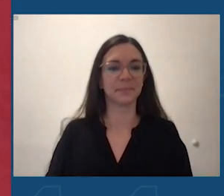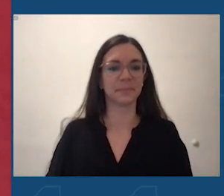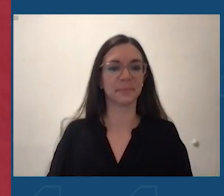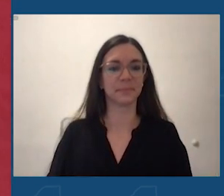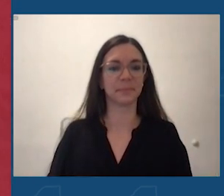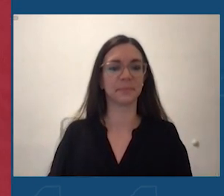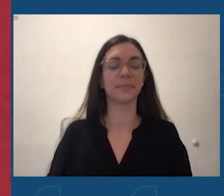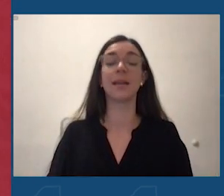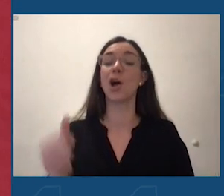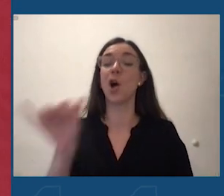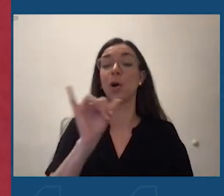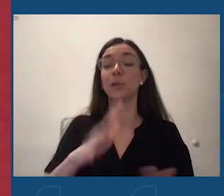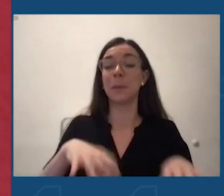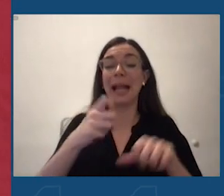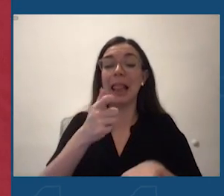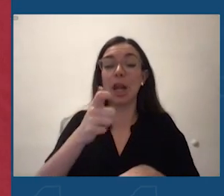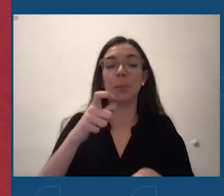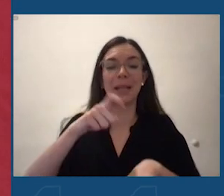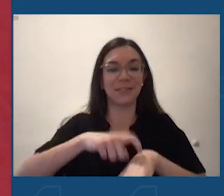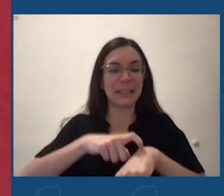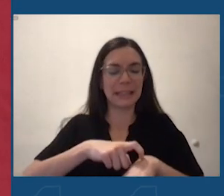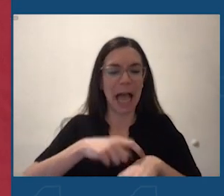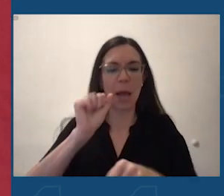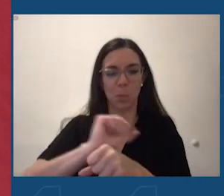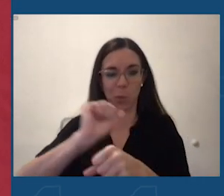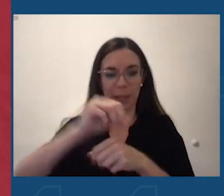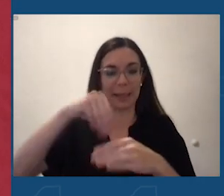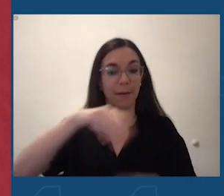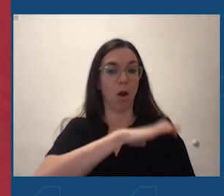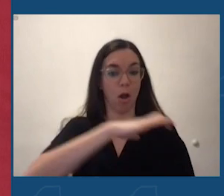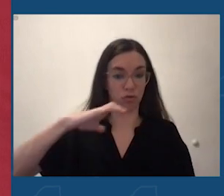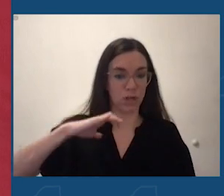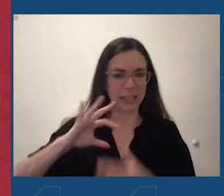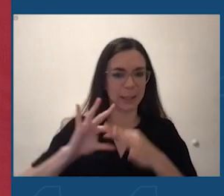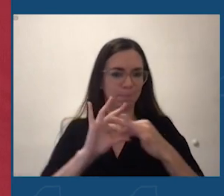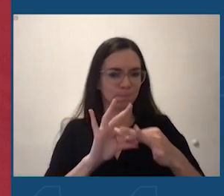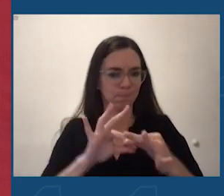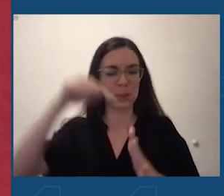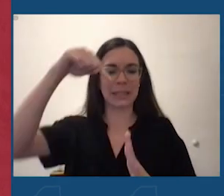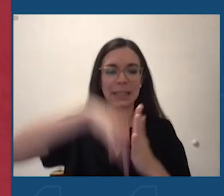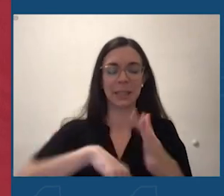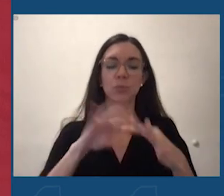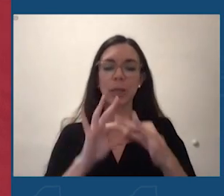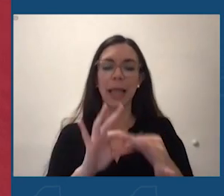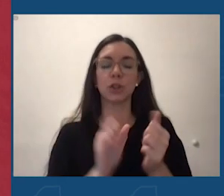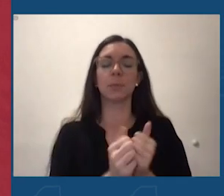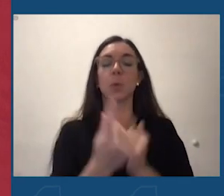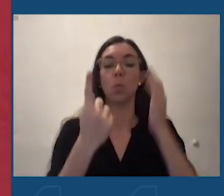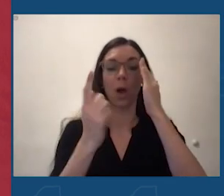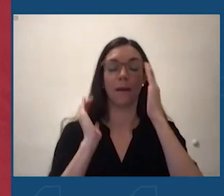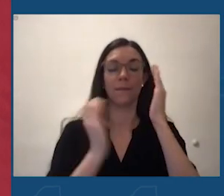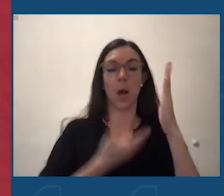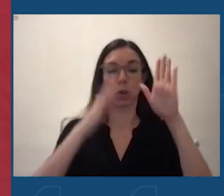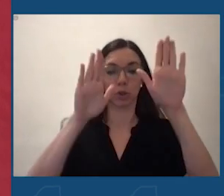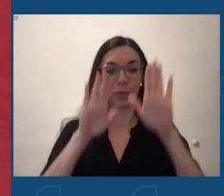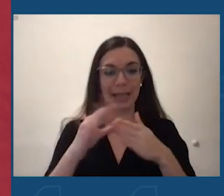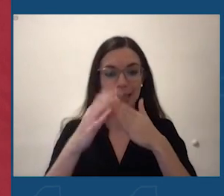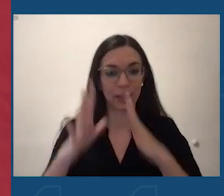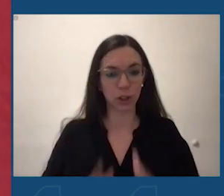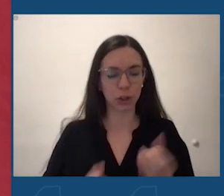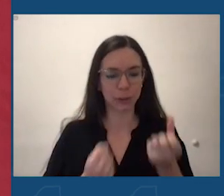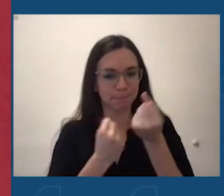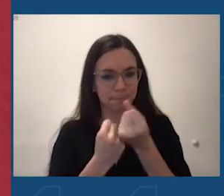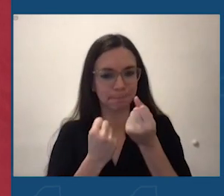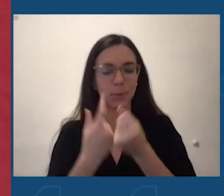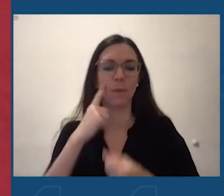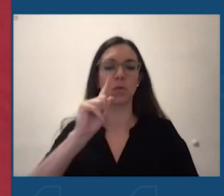I also spent a little time in Congress and developed a deep relationship with one of our great leaders, a champion for Puerto Rico in